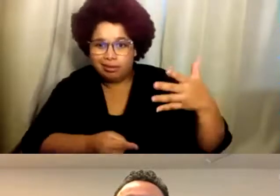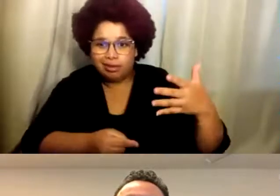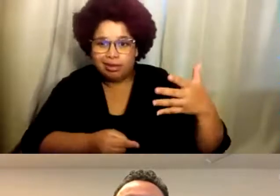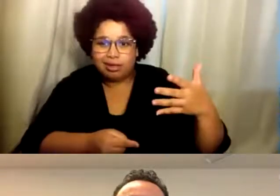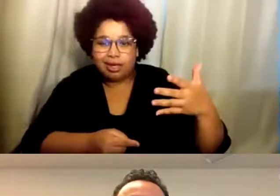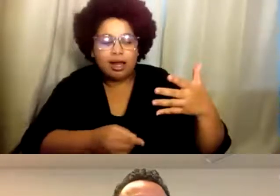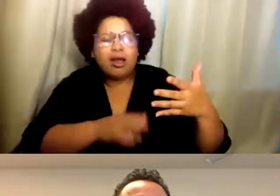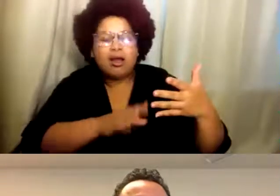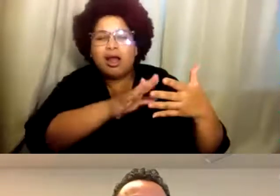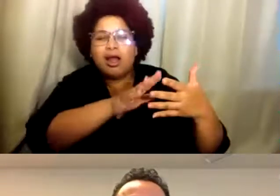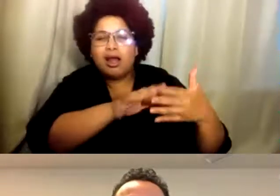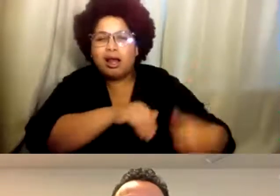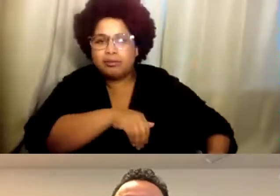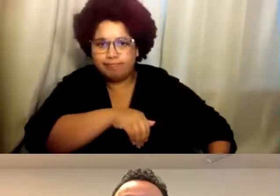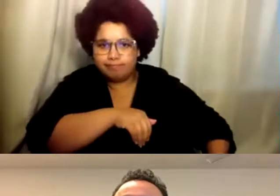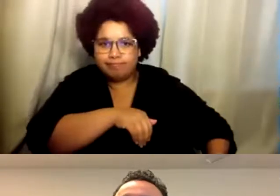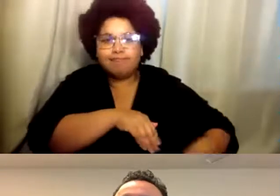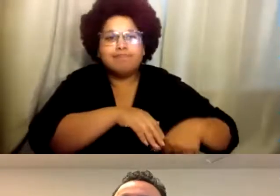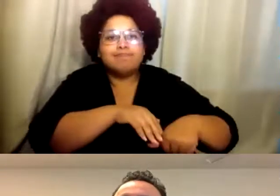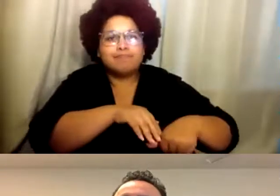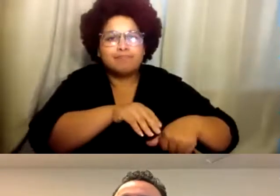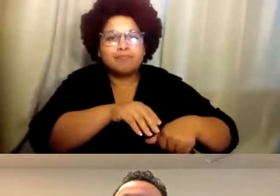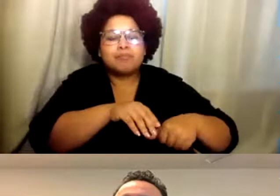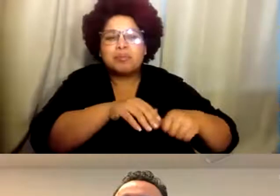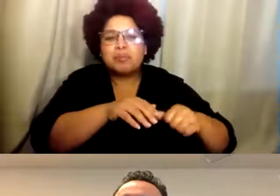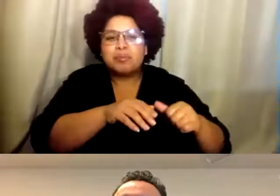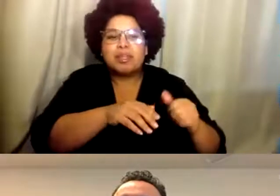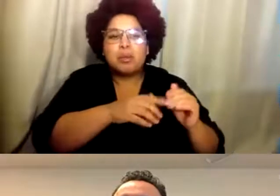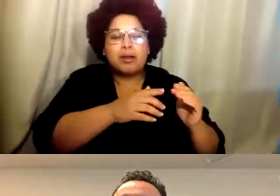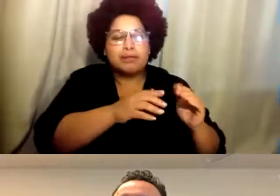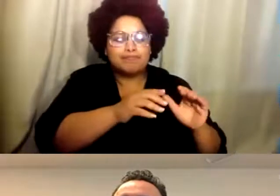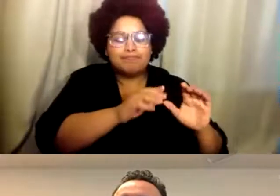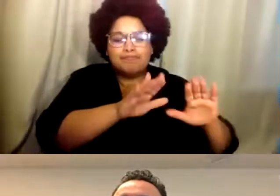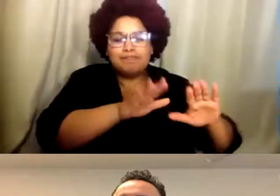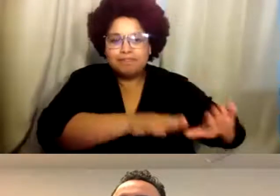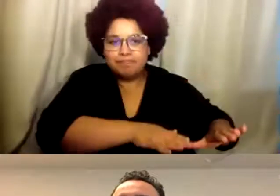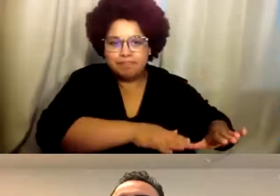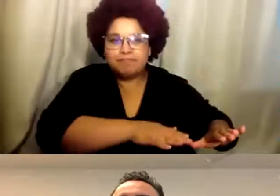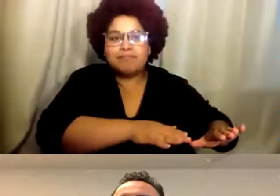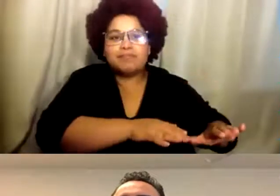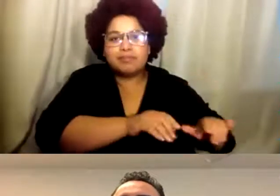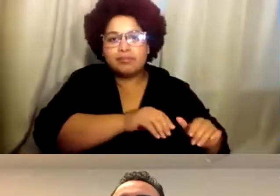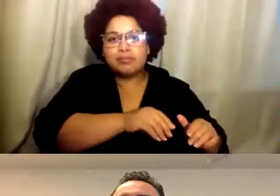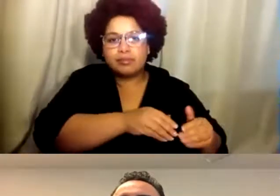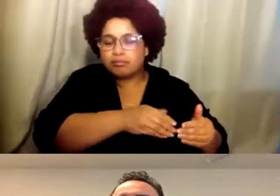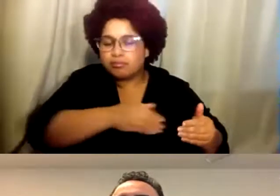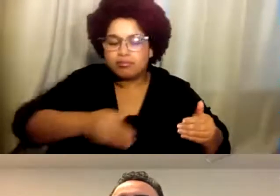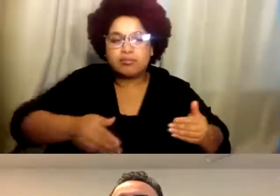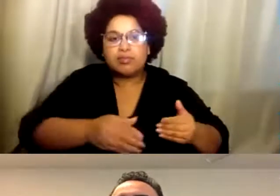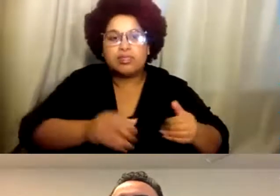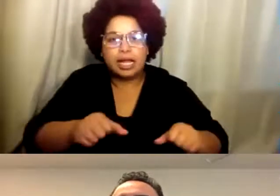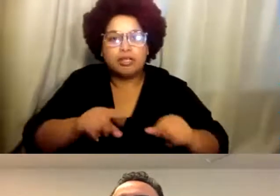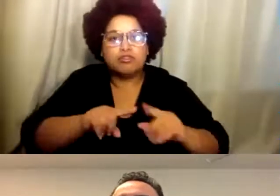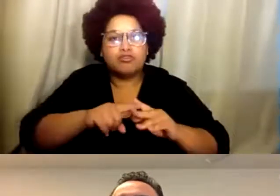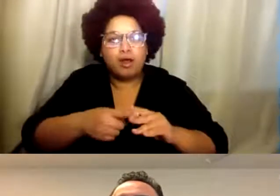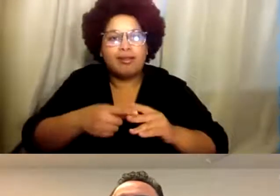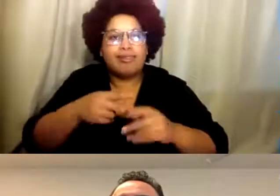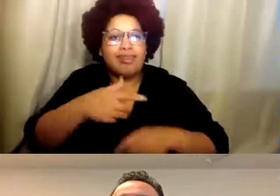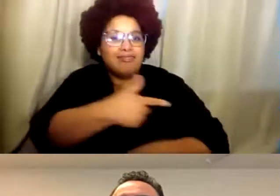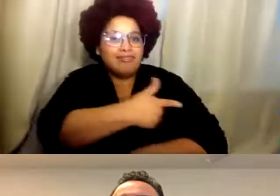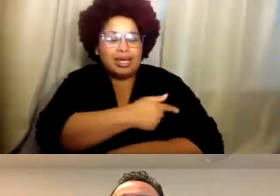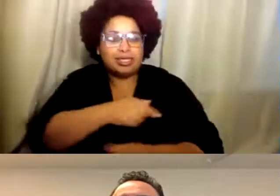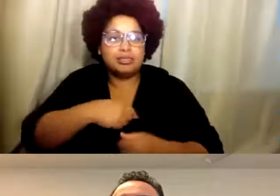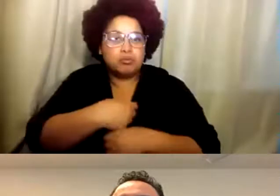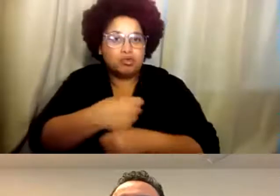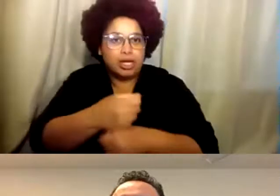sort of lifted so that the vaccine production could happen in a much faster way. I know people